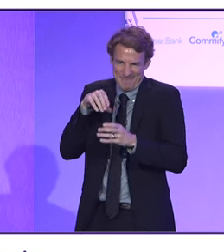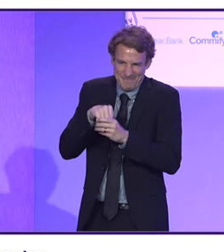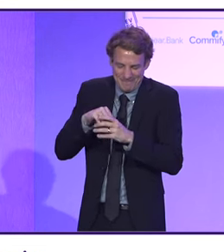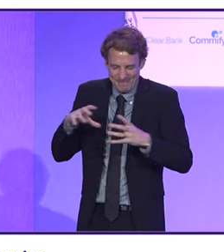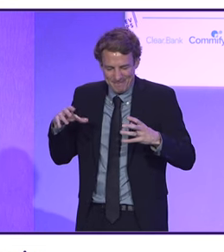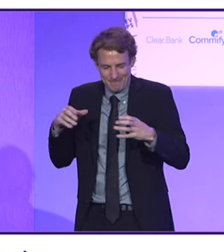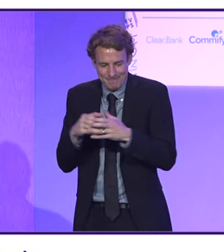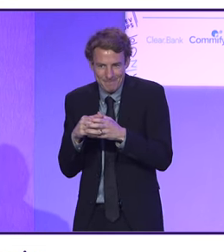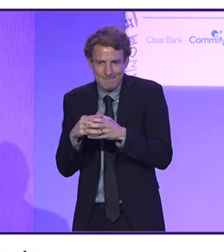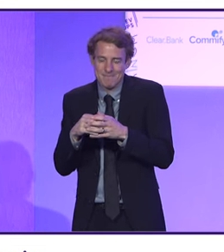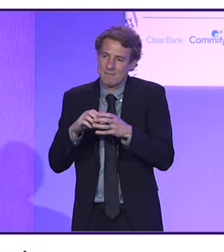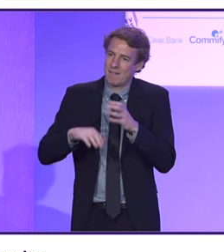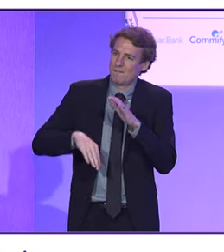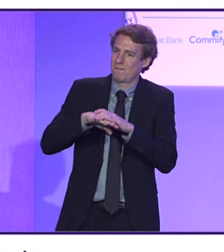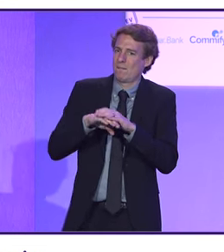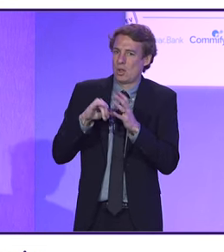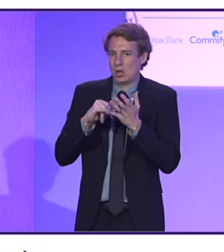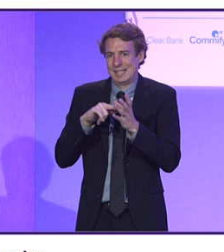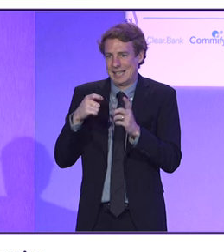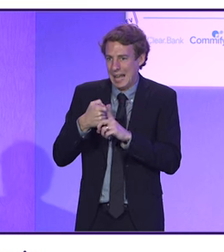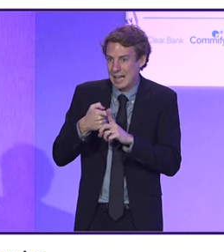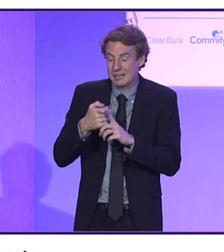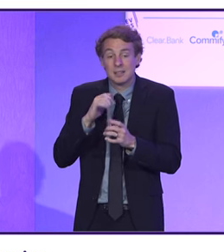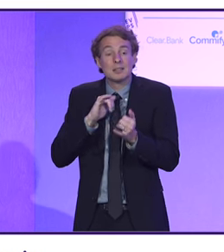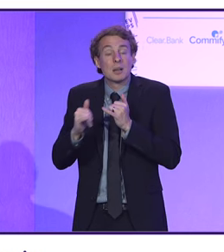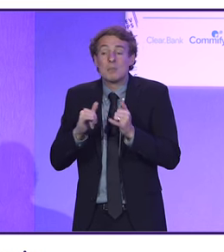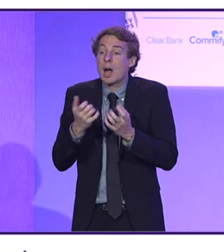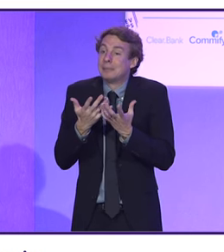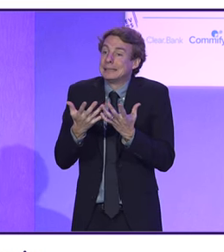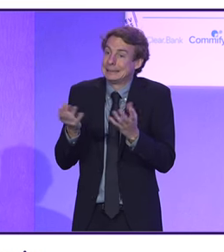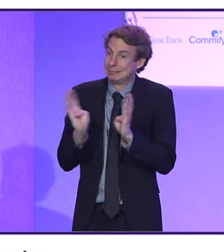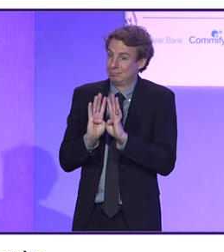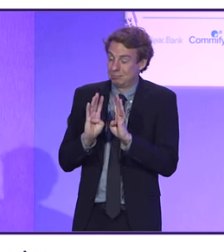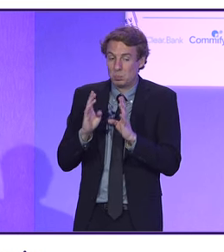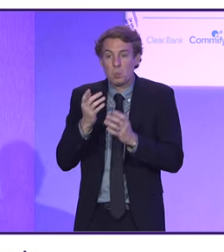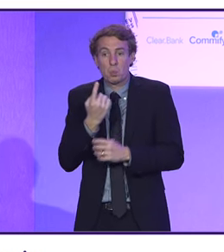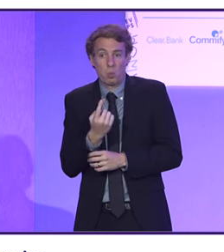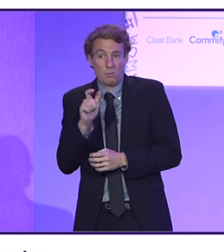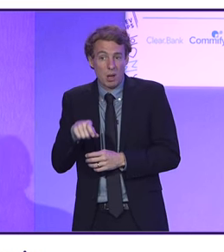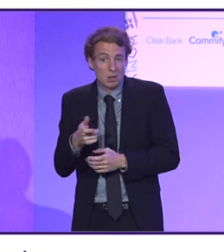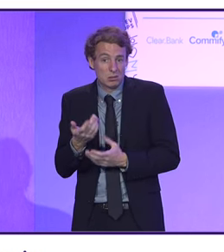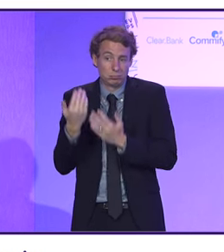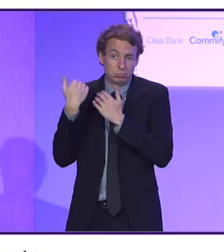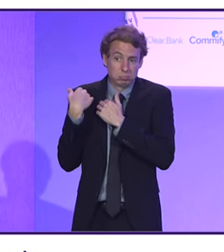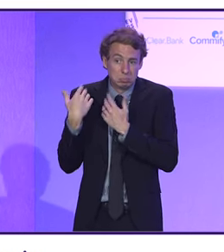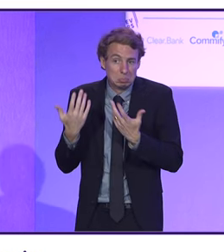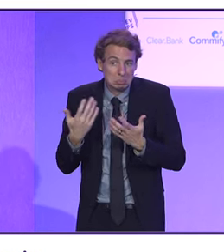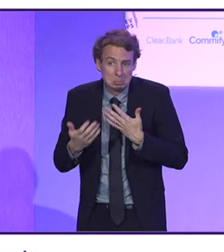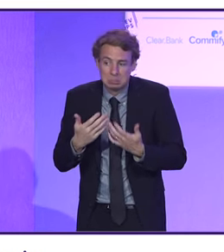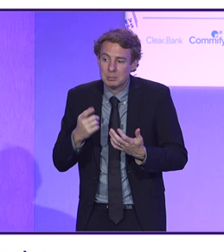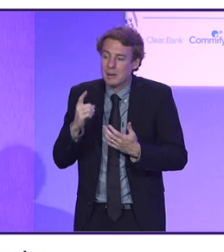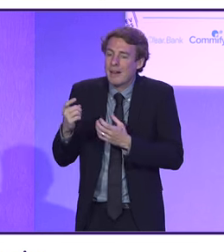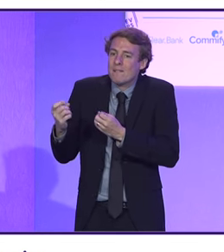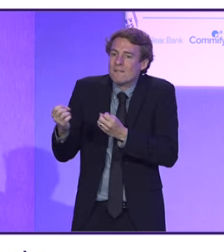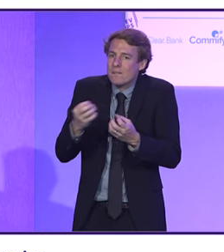same table, sometimes in the same human, so that collaboration, fast feedback, and iterative improvement is obvious. It's easy.